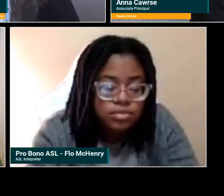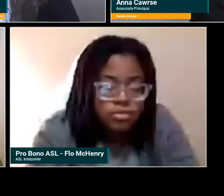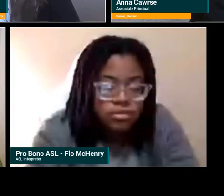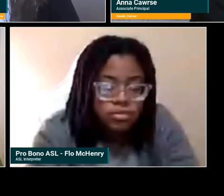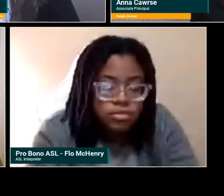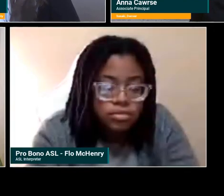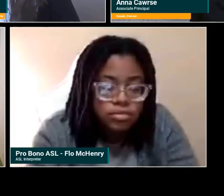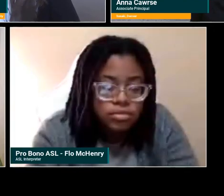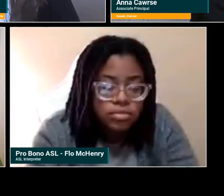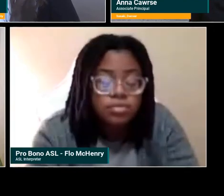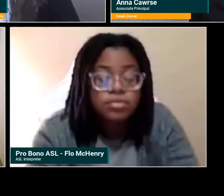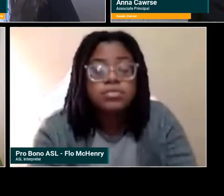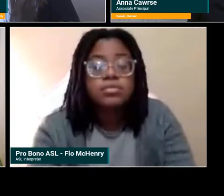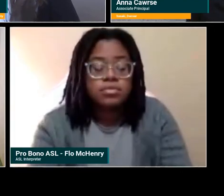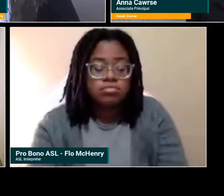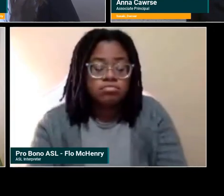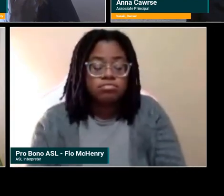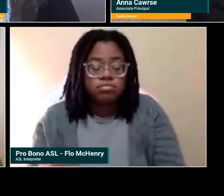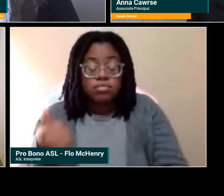the impacts of those.